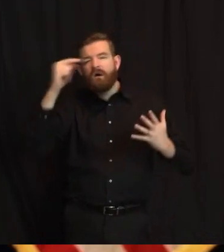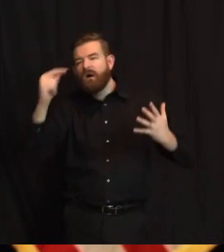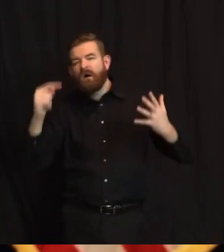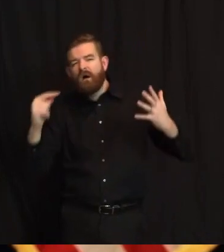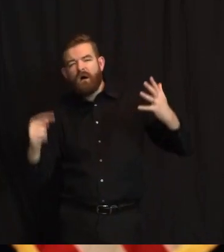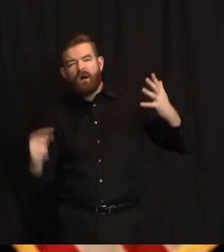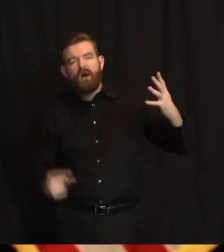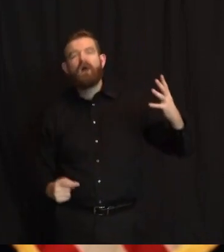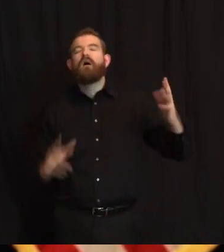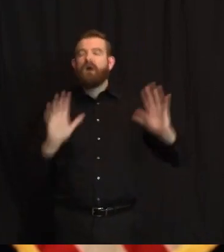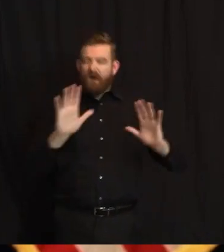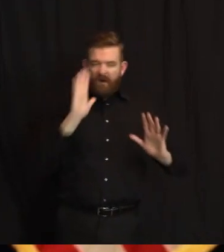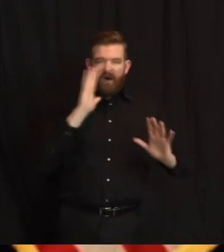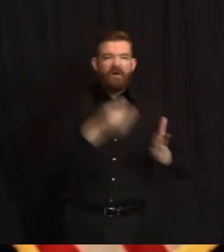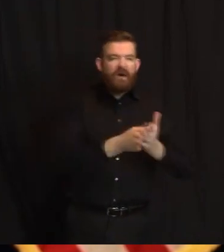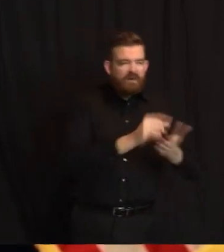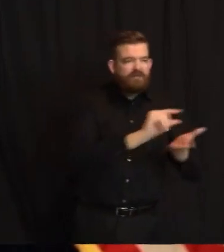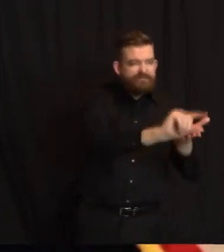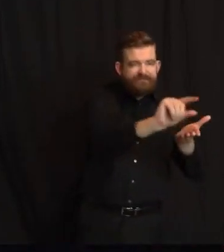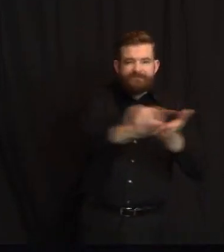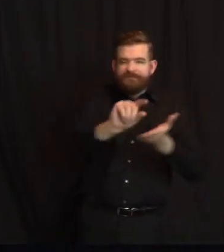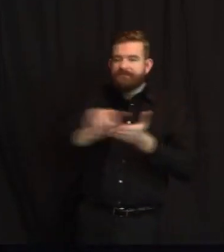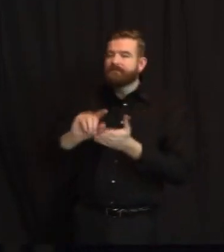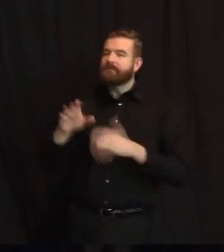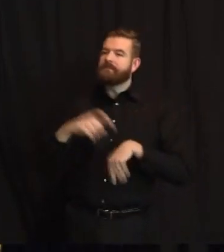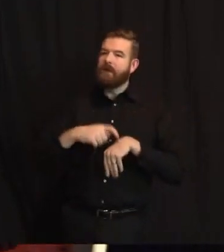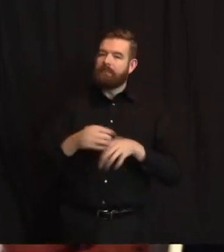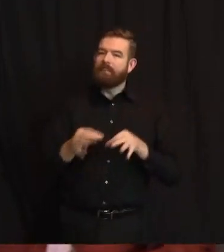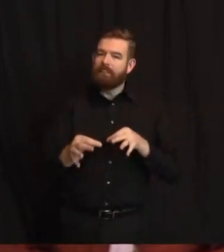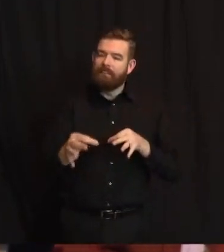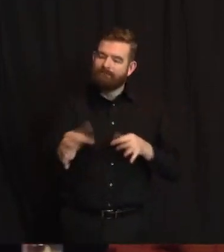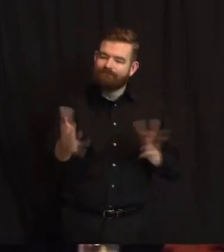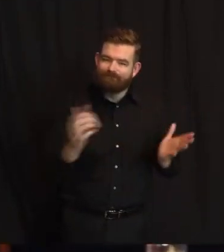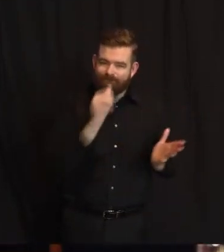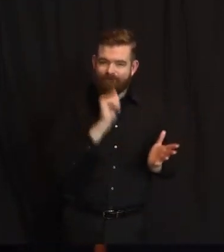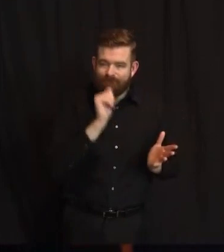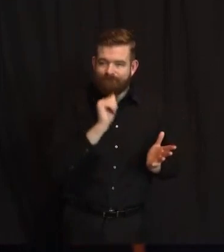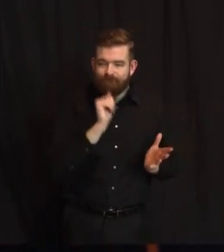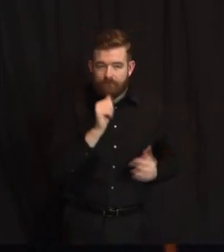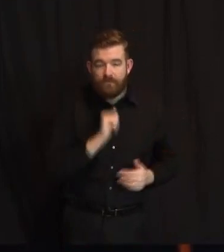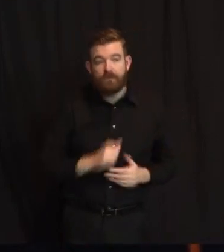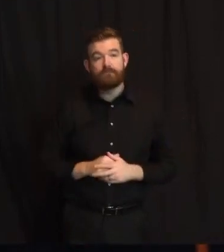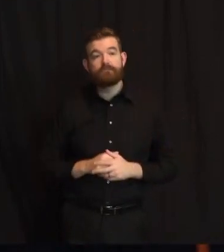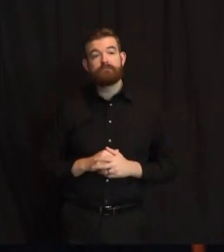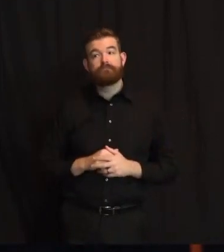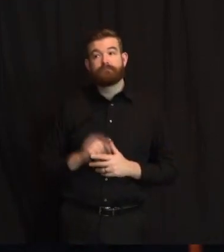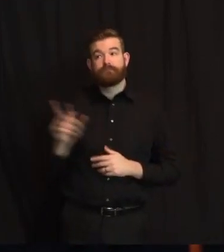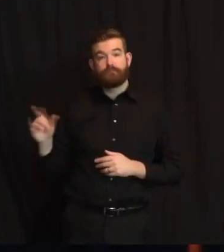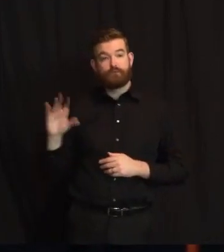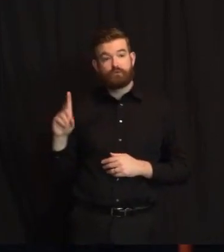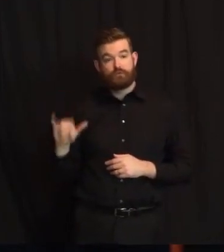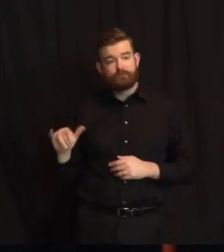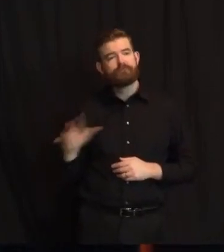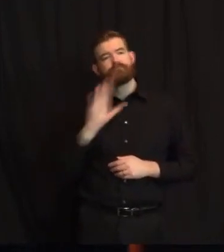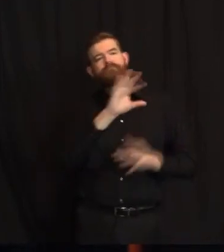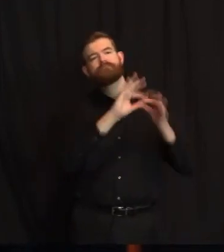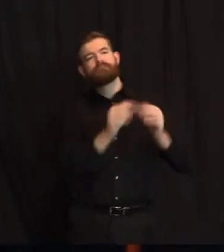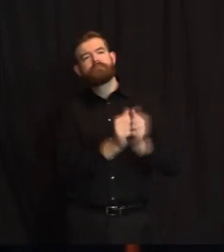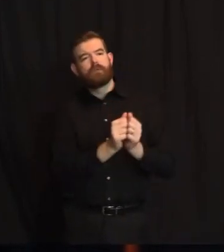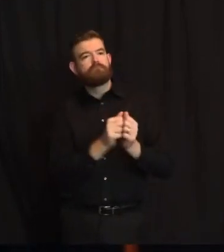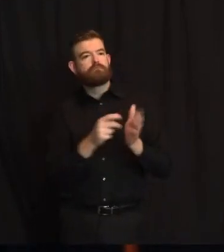trending rate versus doubling rate, and how do you look at those? We look at the doubling time, which is the number of days for